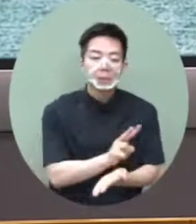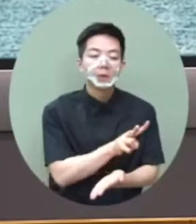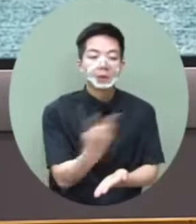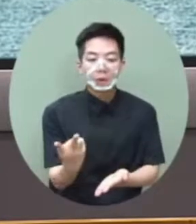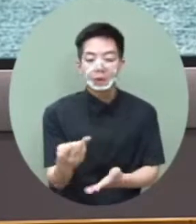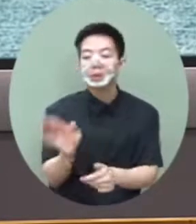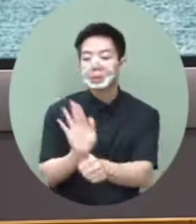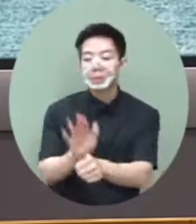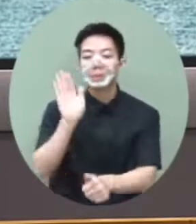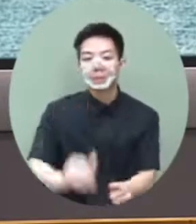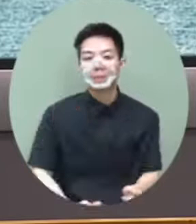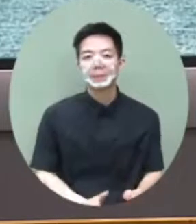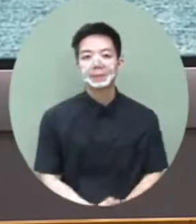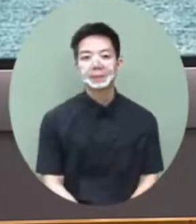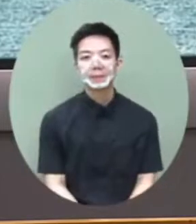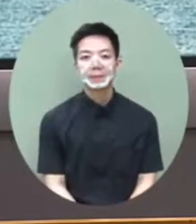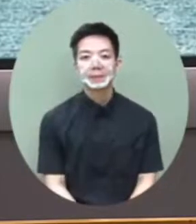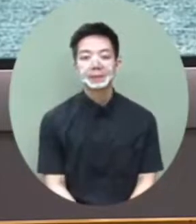different